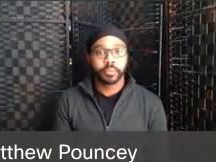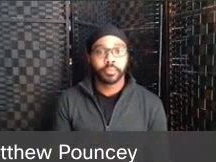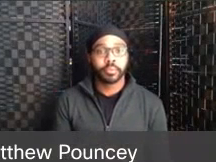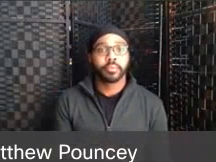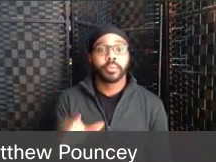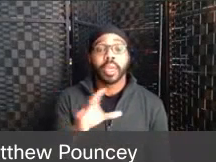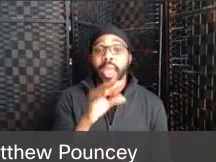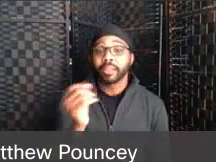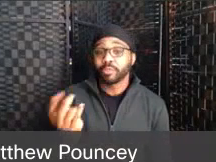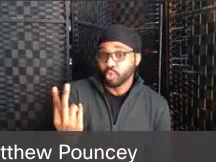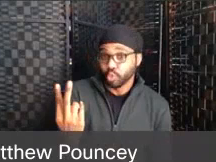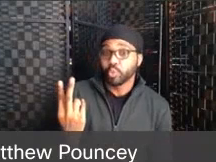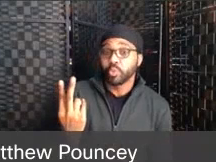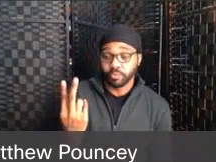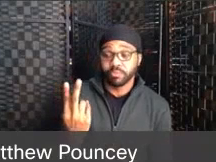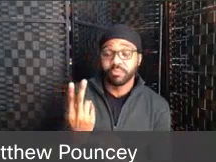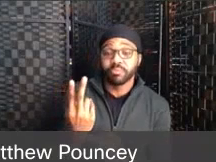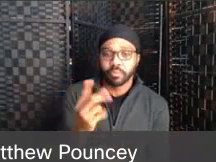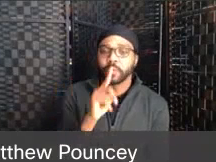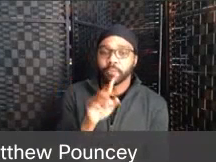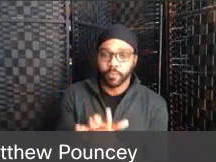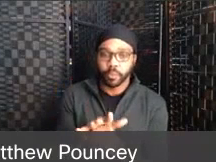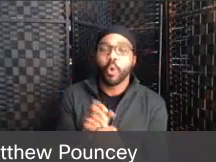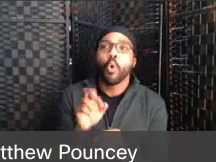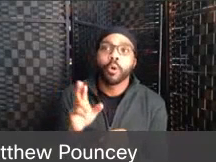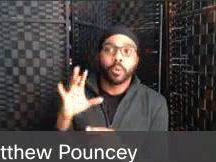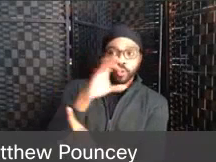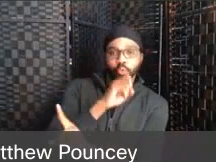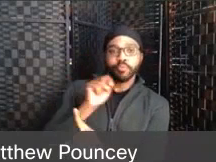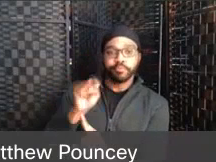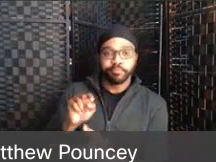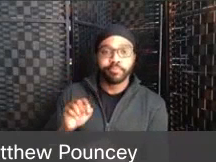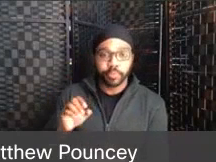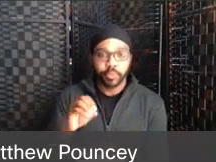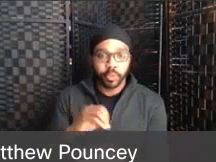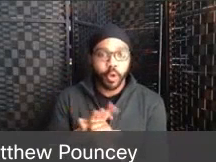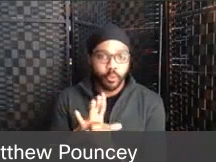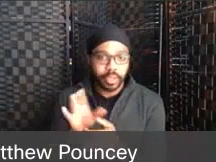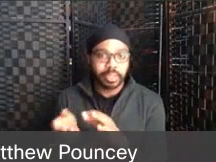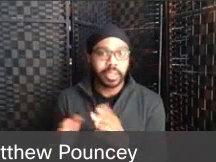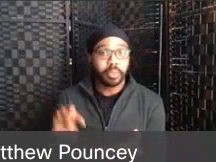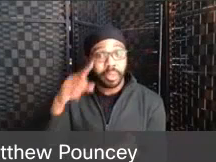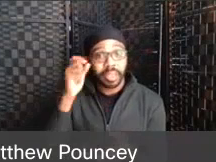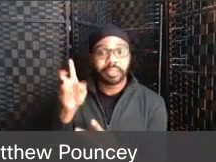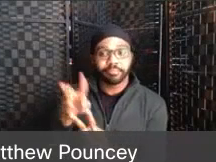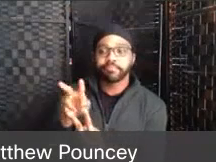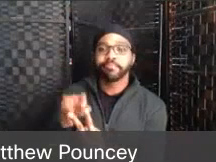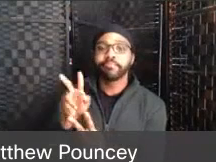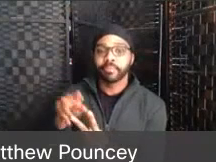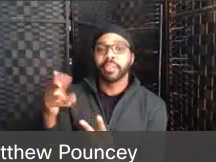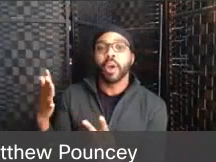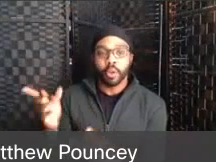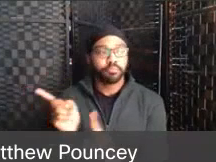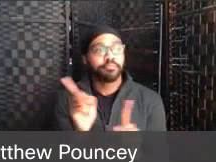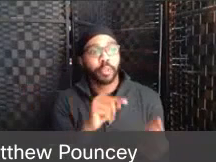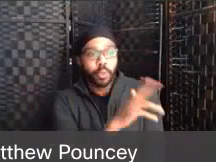and 2 of those were confirmed or presumed COVID deaths, as they were people who had gone into the hospital